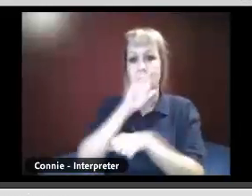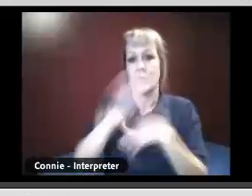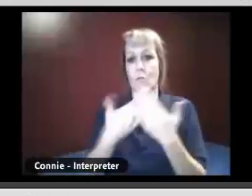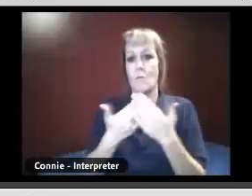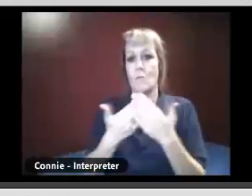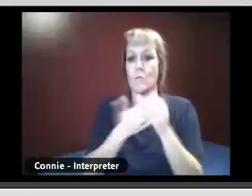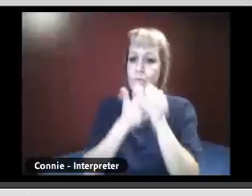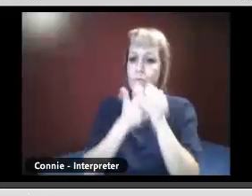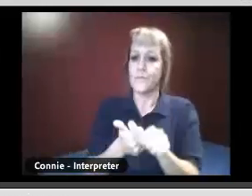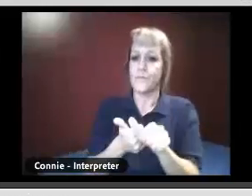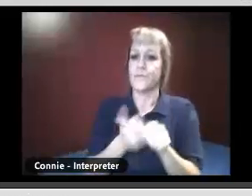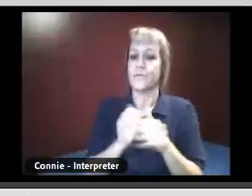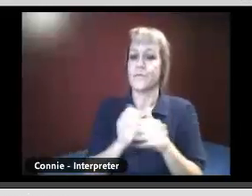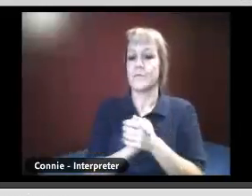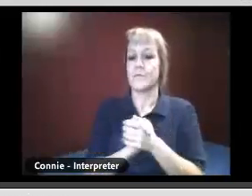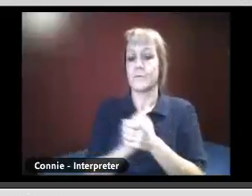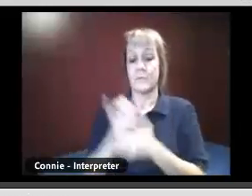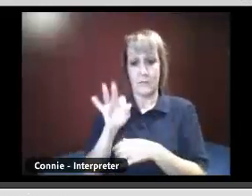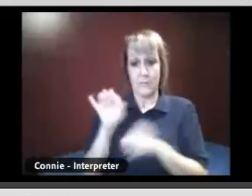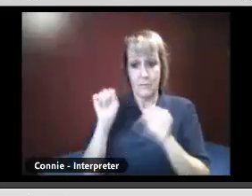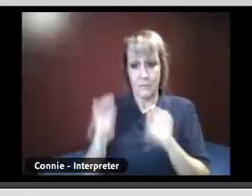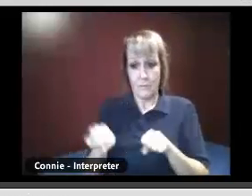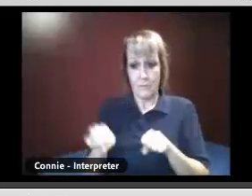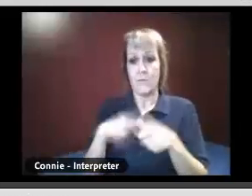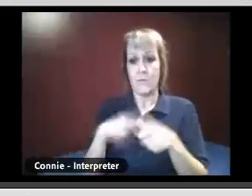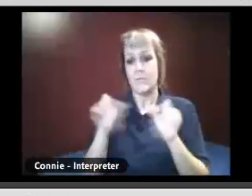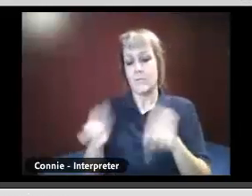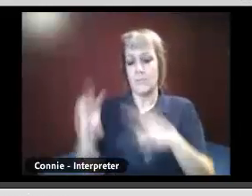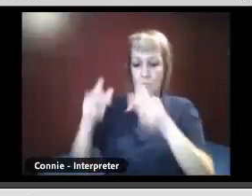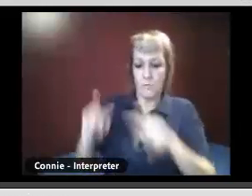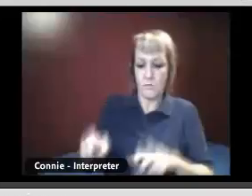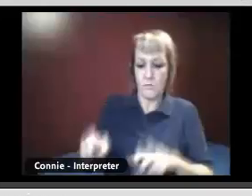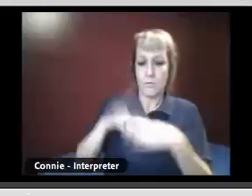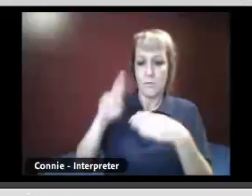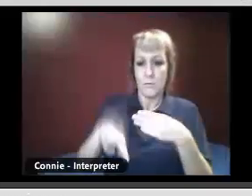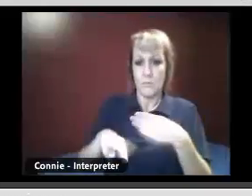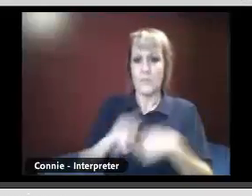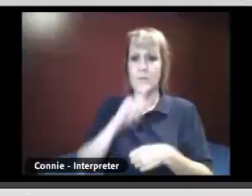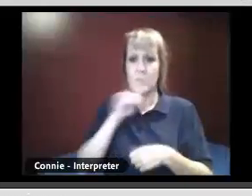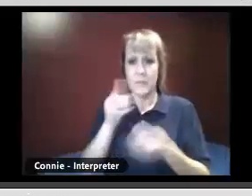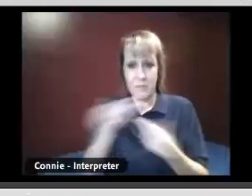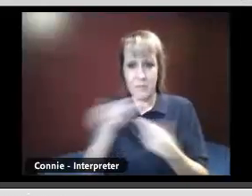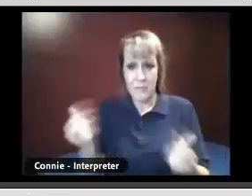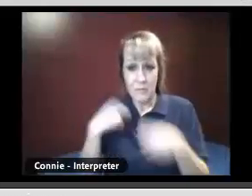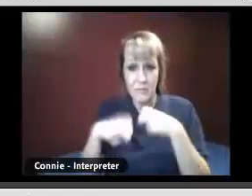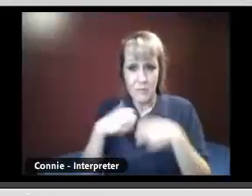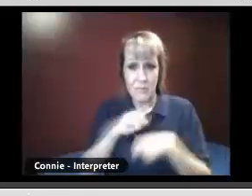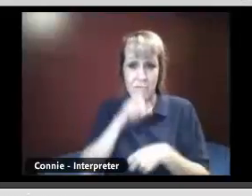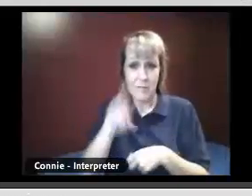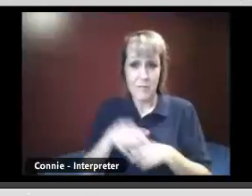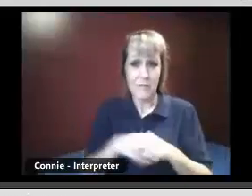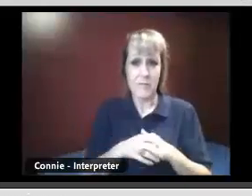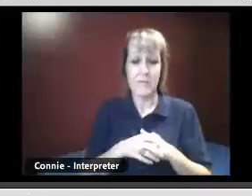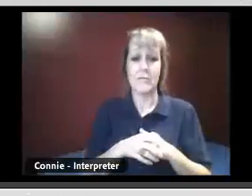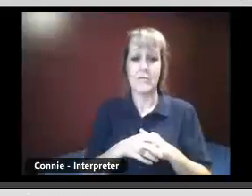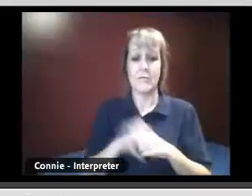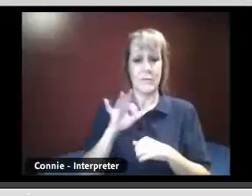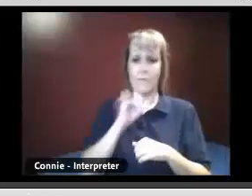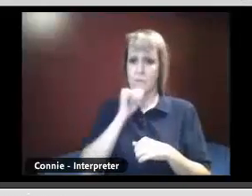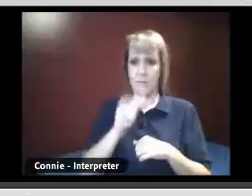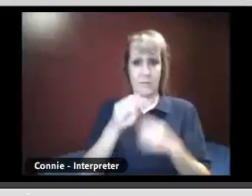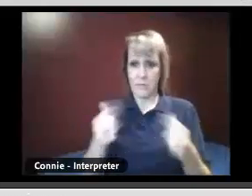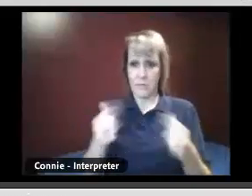course. And if they do, then you have to assess the results. Did we really solve the problem? And if we didn't, we